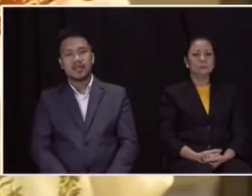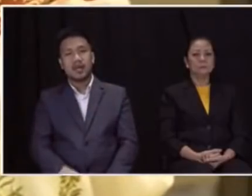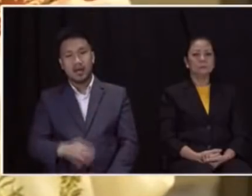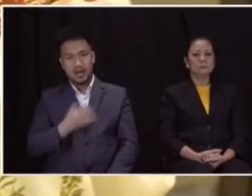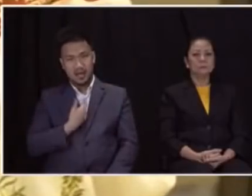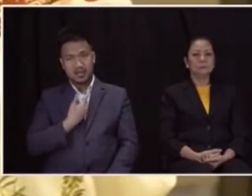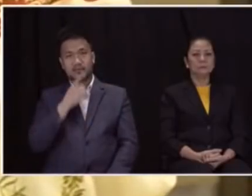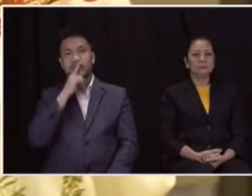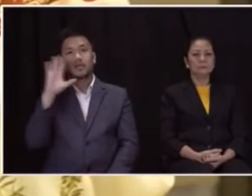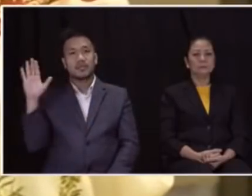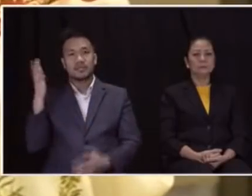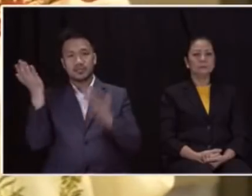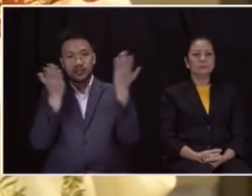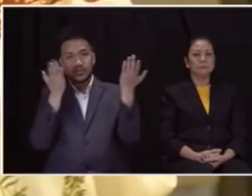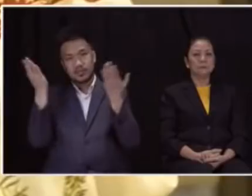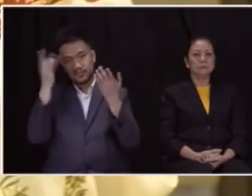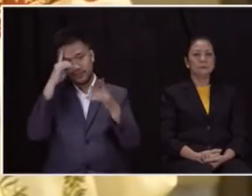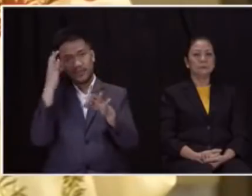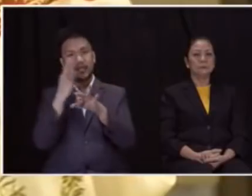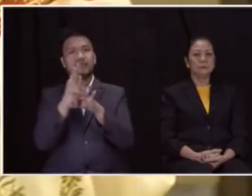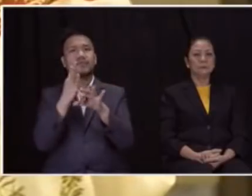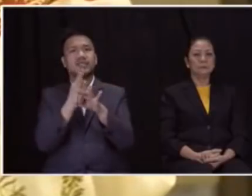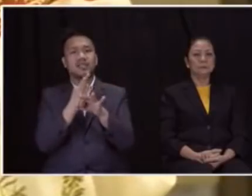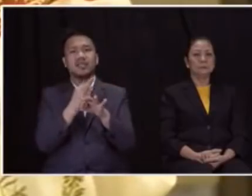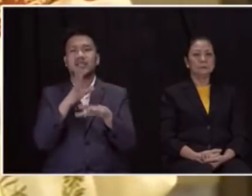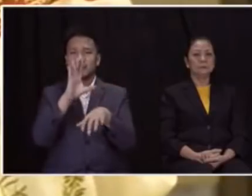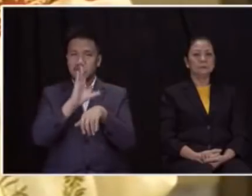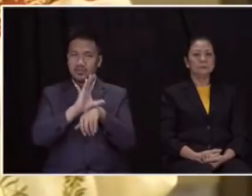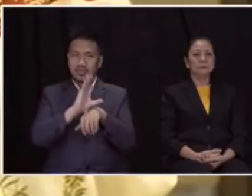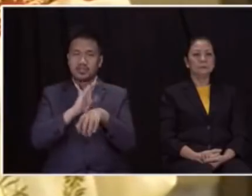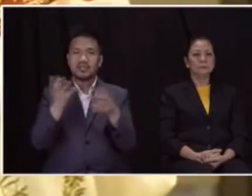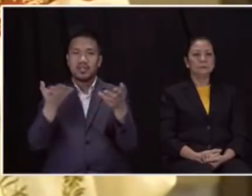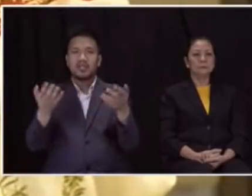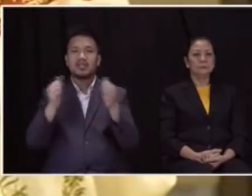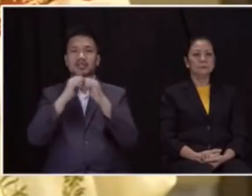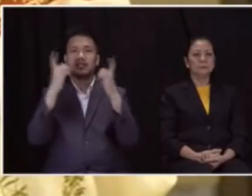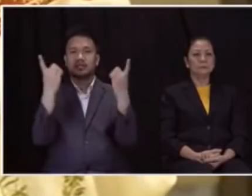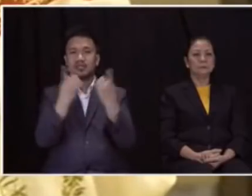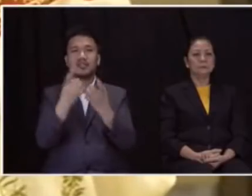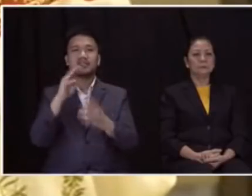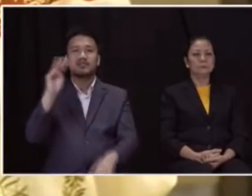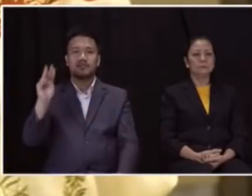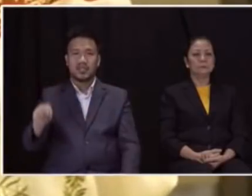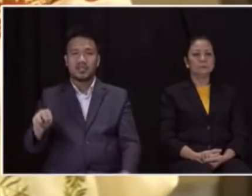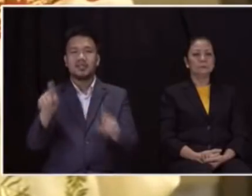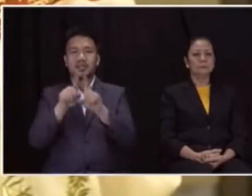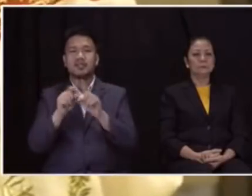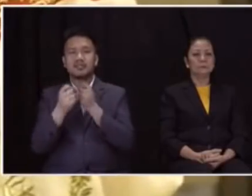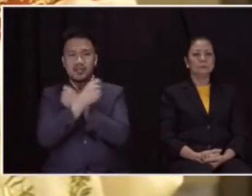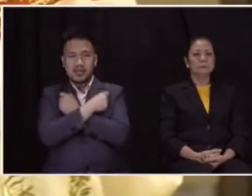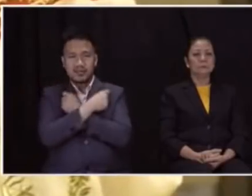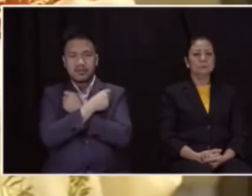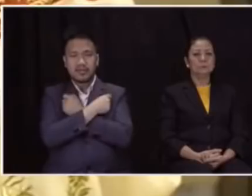promise to serve faithfully the Church in this Archdiocese as a loving and